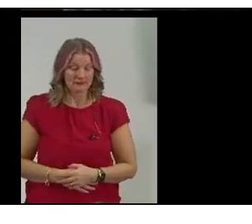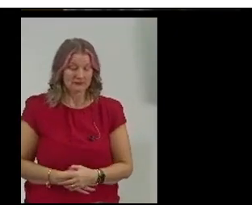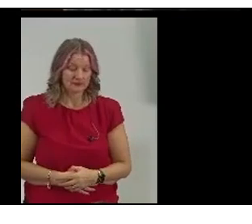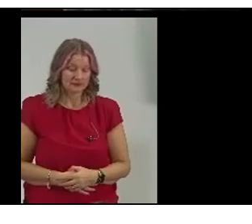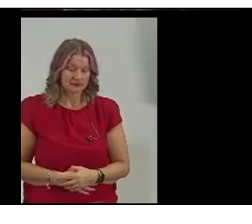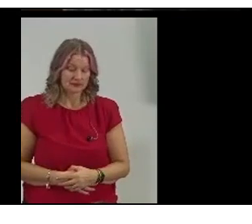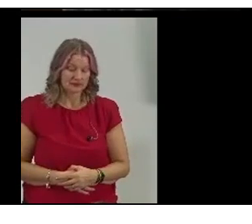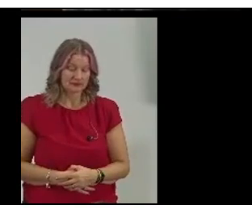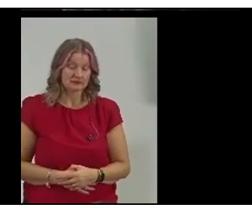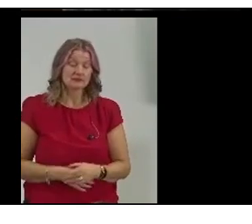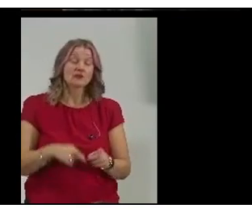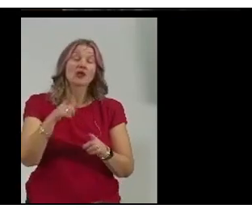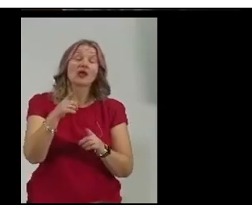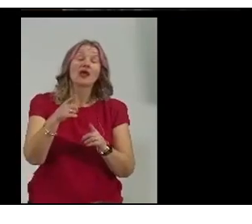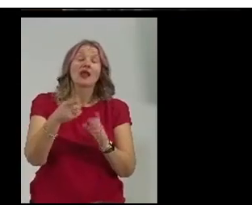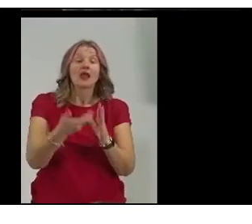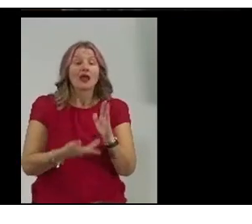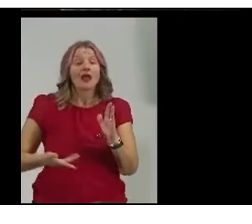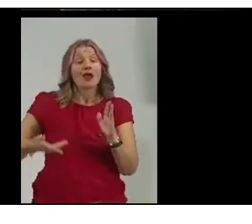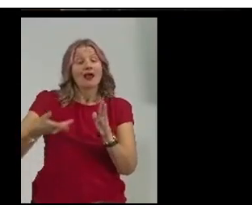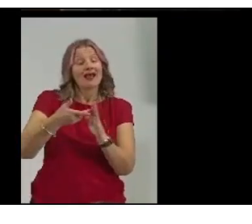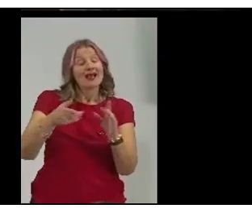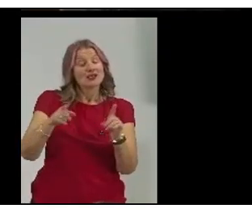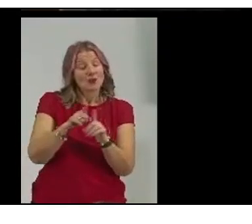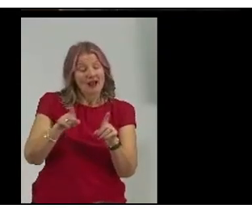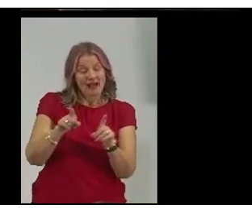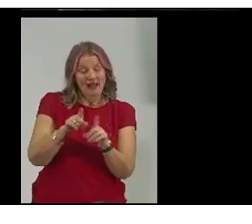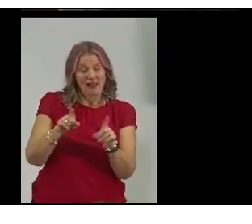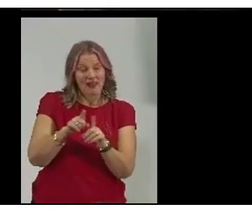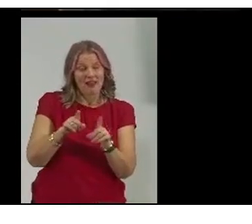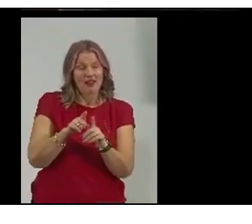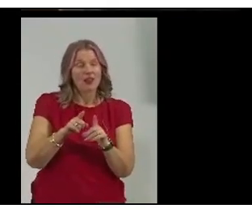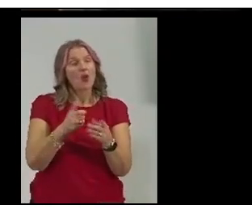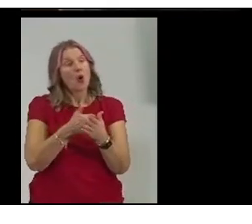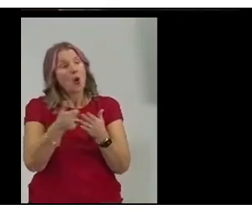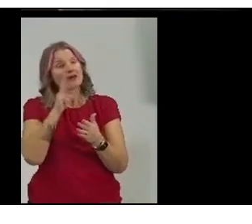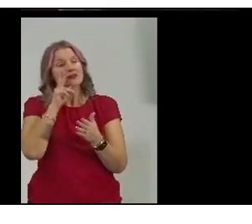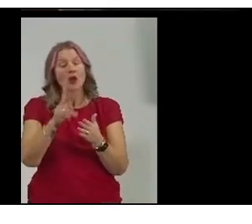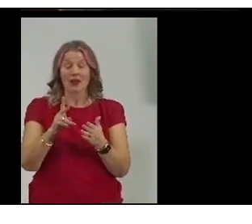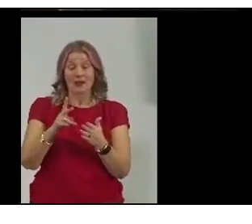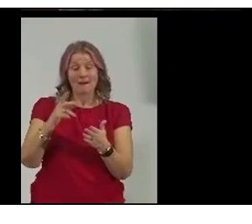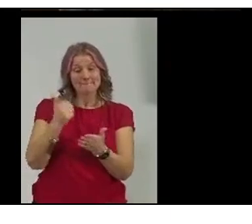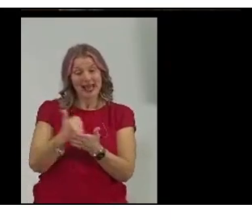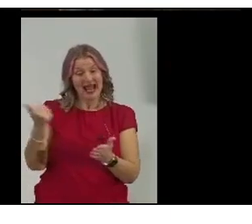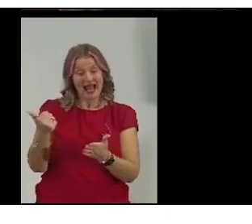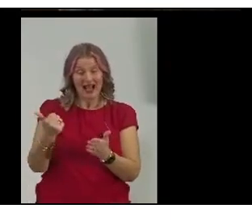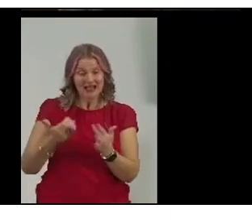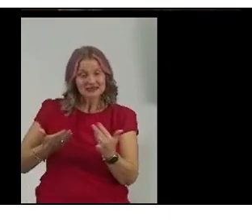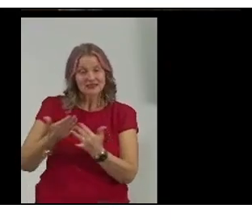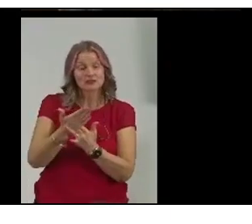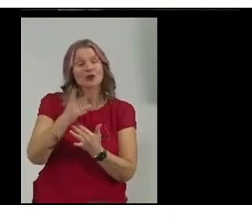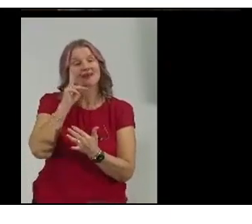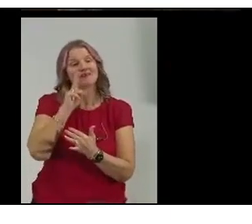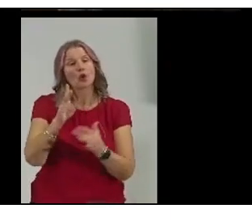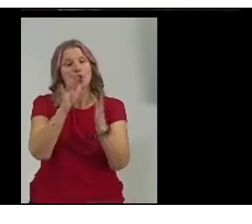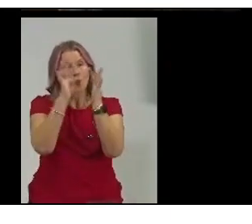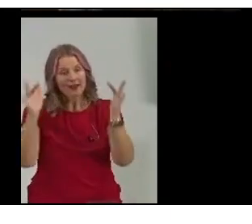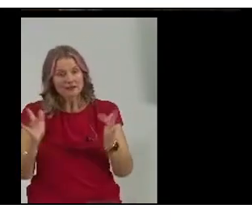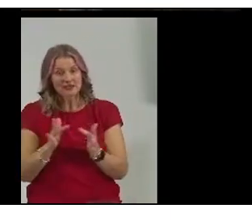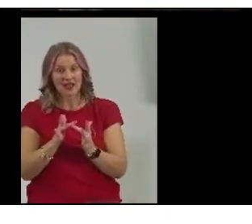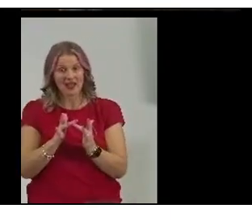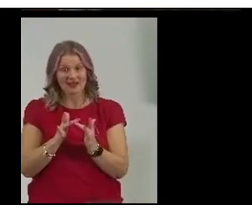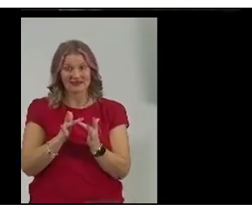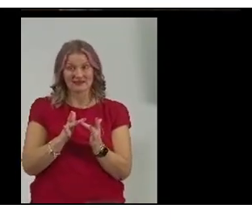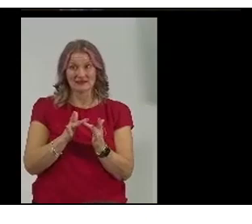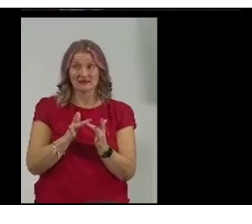And in addition to that, we always look at whether the banking is accessible or not. So if you look at our website, it is